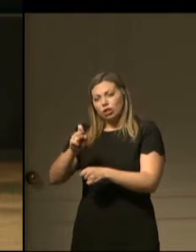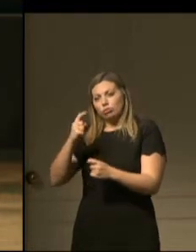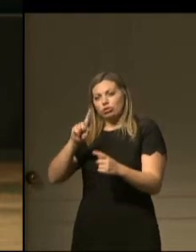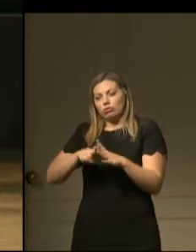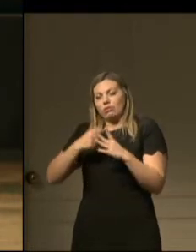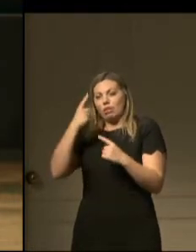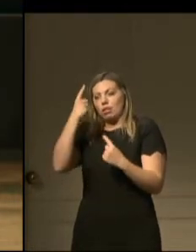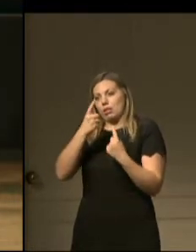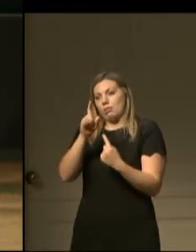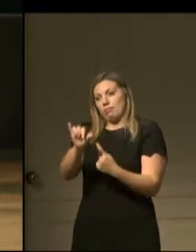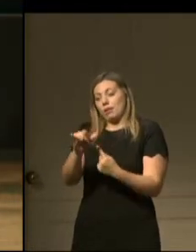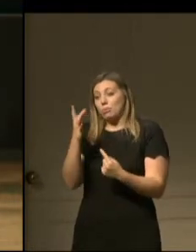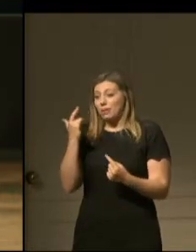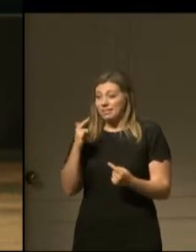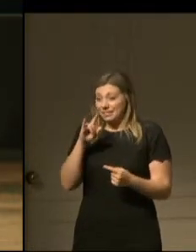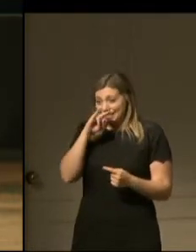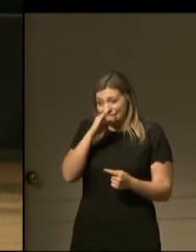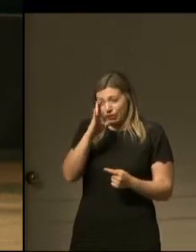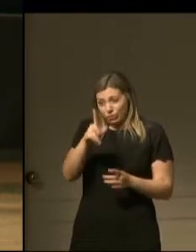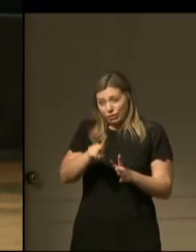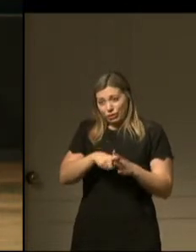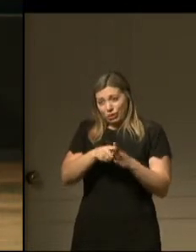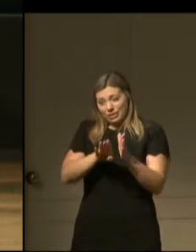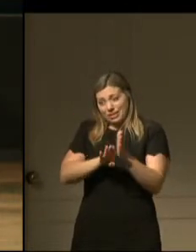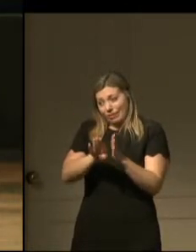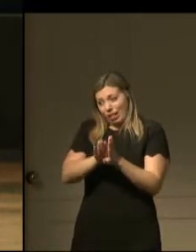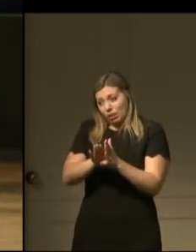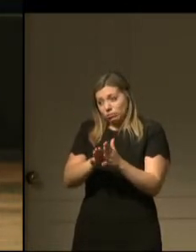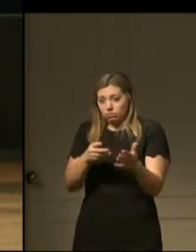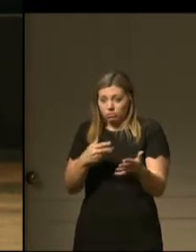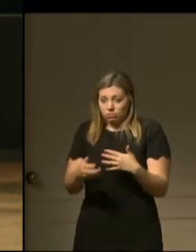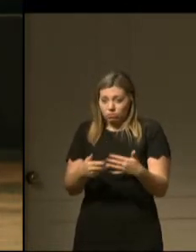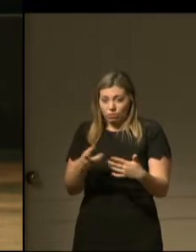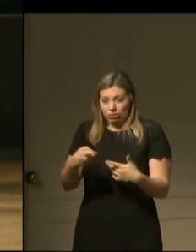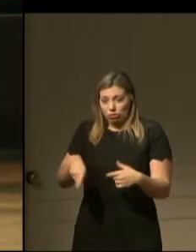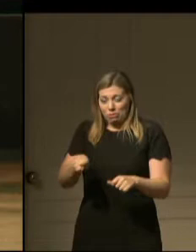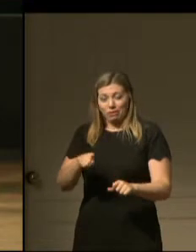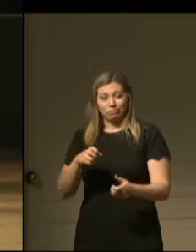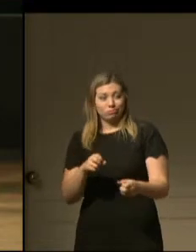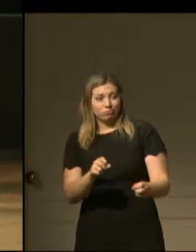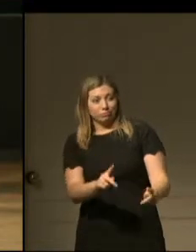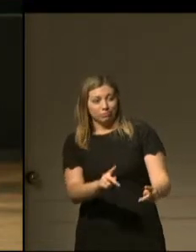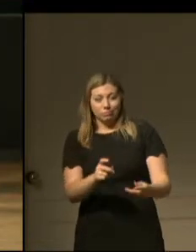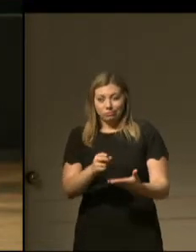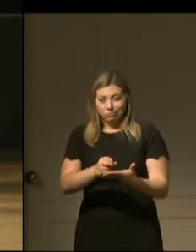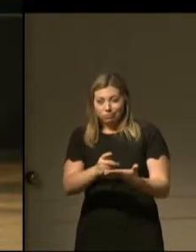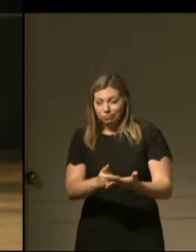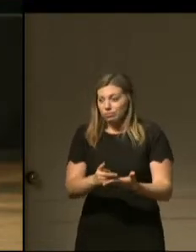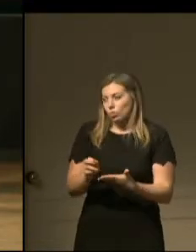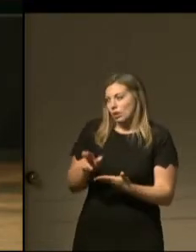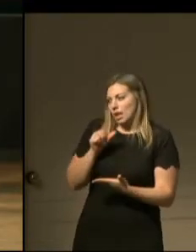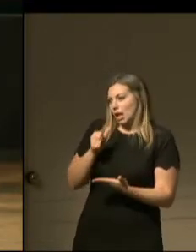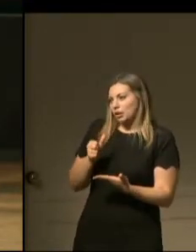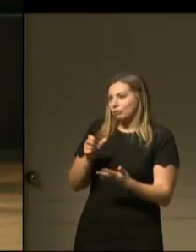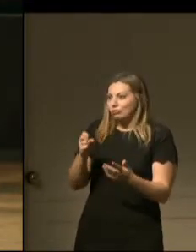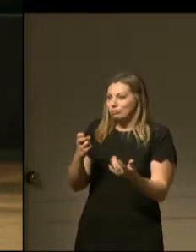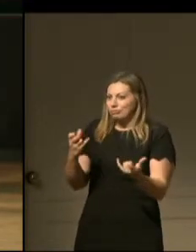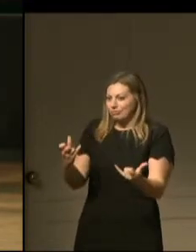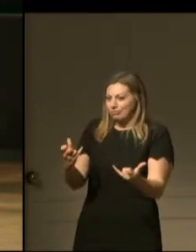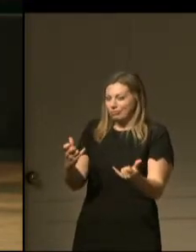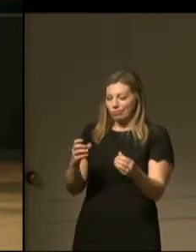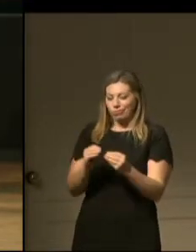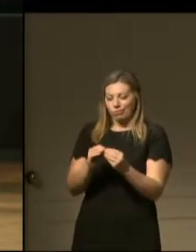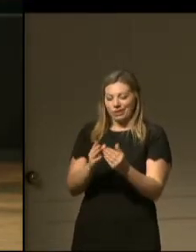because the kids are going to start developing whether you give them your blessing or not. So it'd be a whole lot easier for